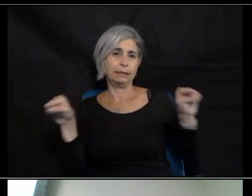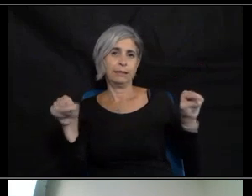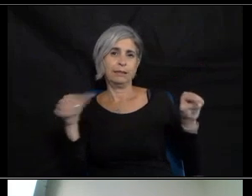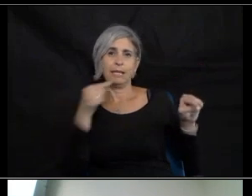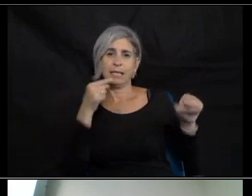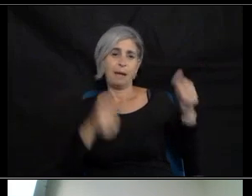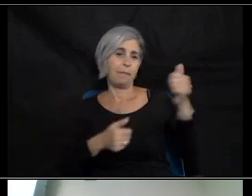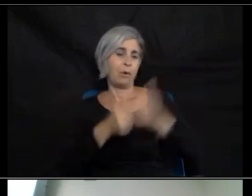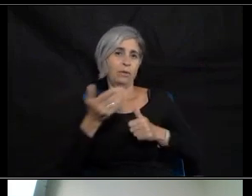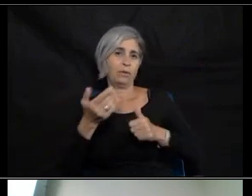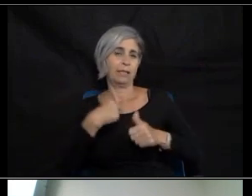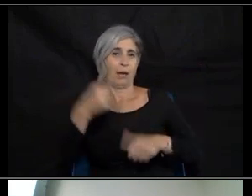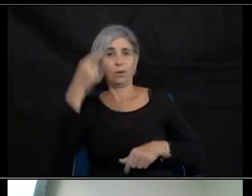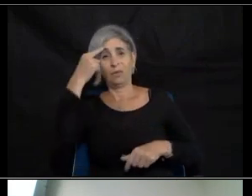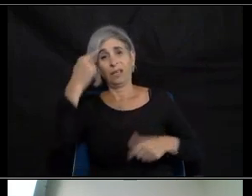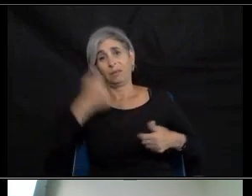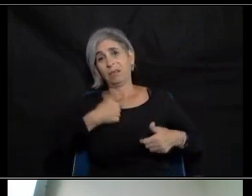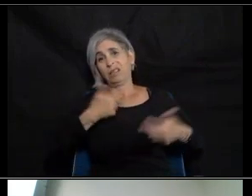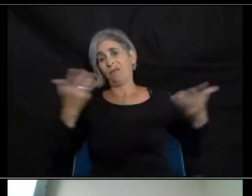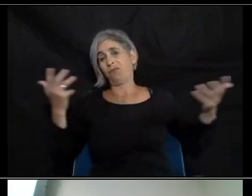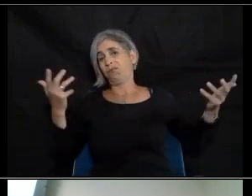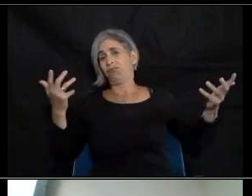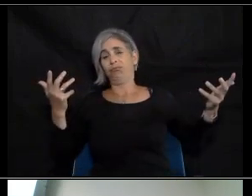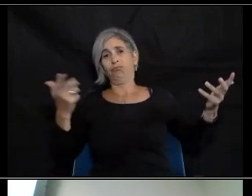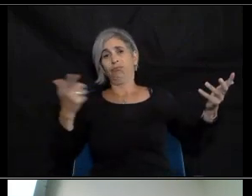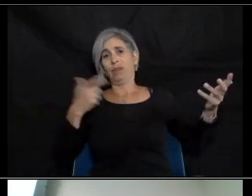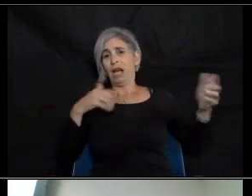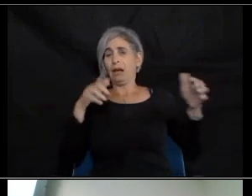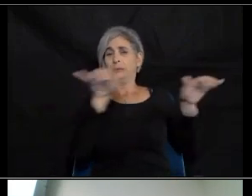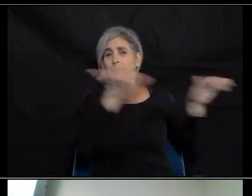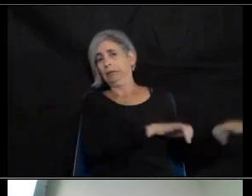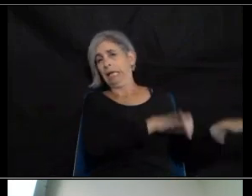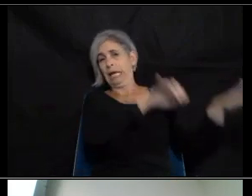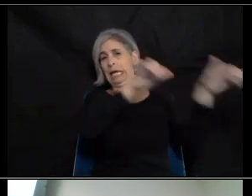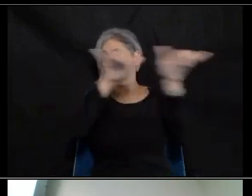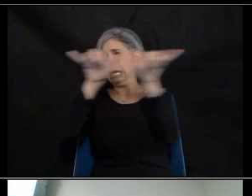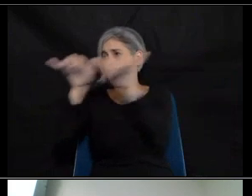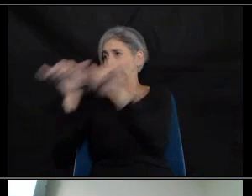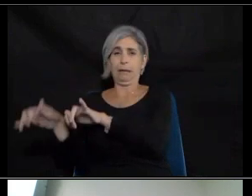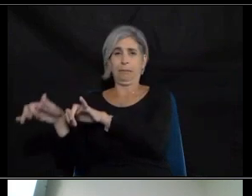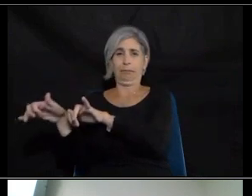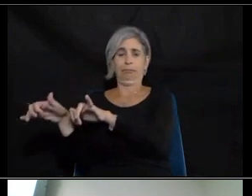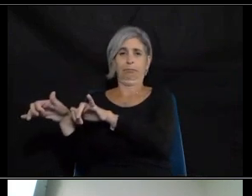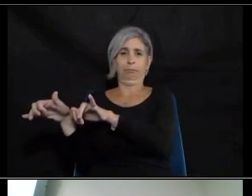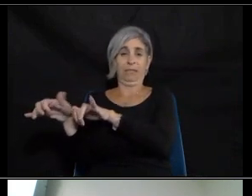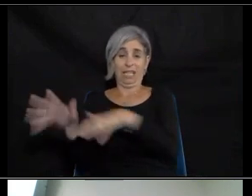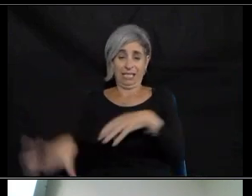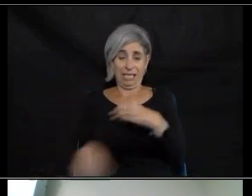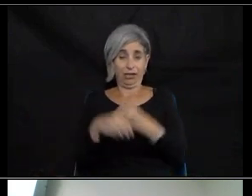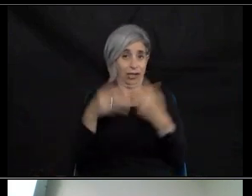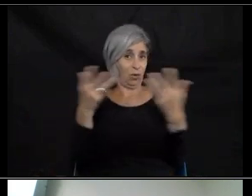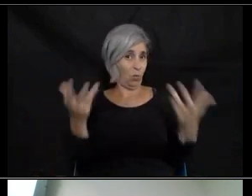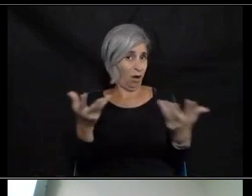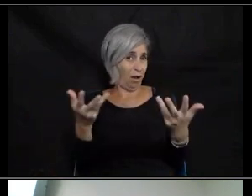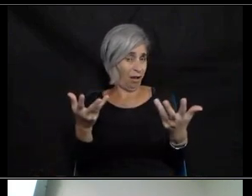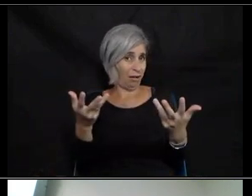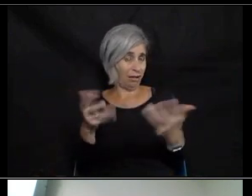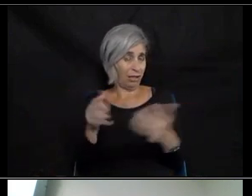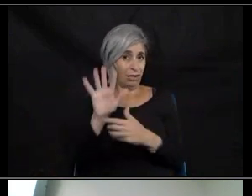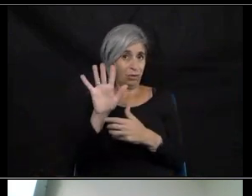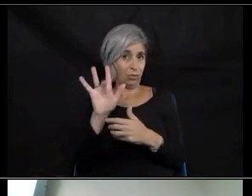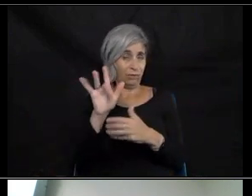most of the things that I was thinking. So I am on the same page. Okay. And the only thing additional I would have said is, you know,